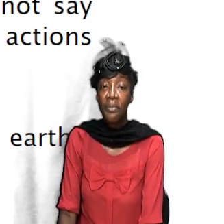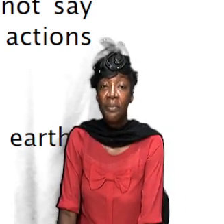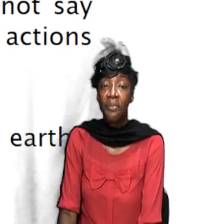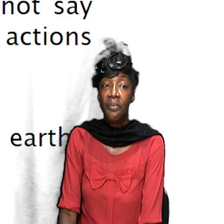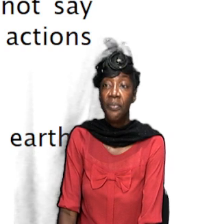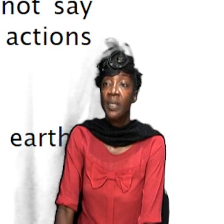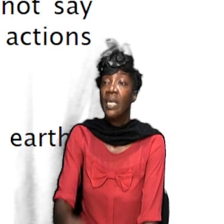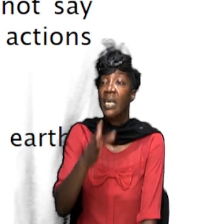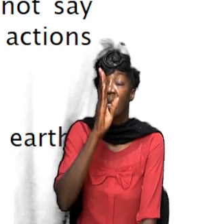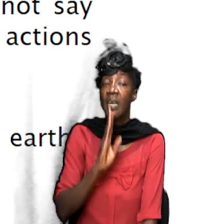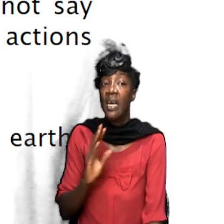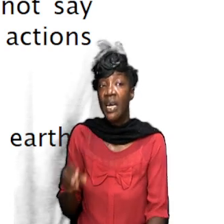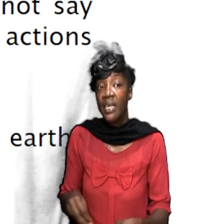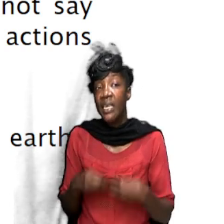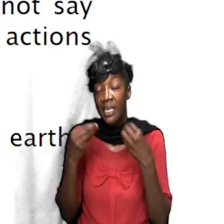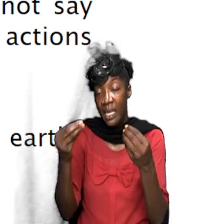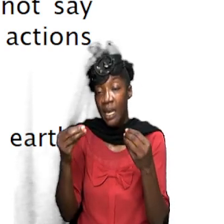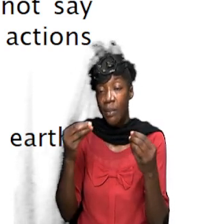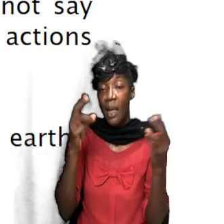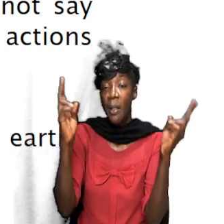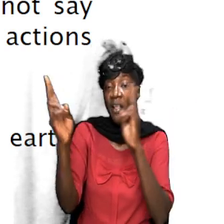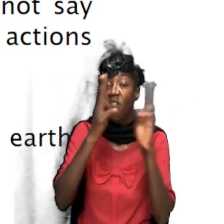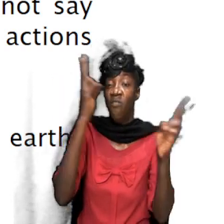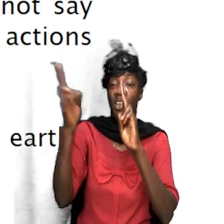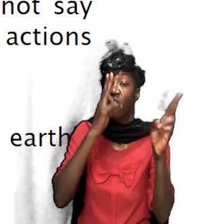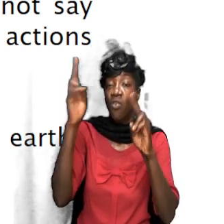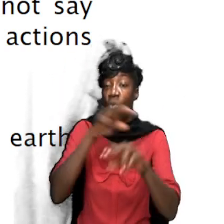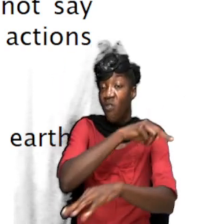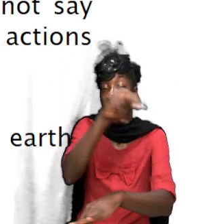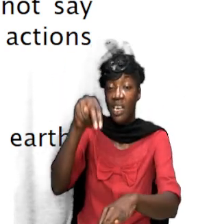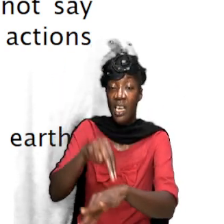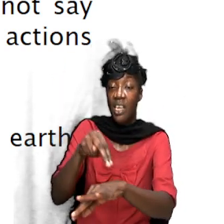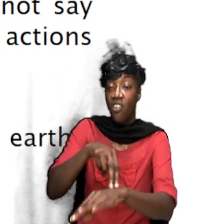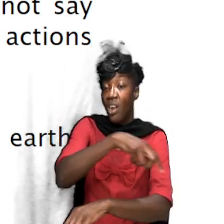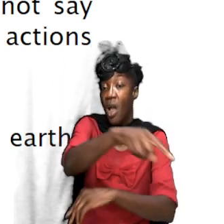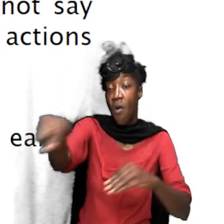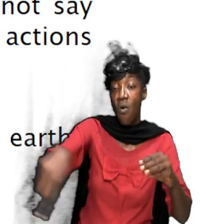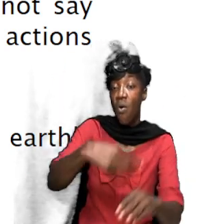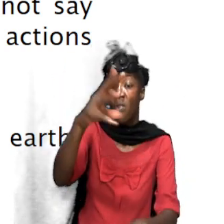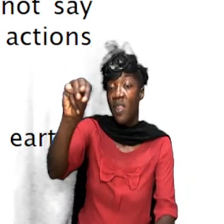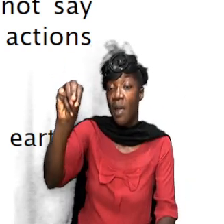It was God that gave them the victory over the nations around them.